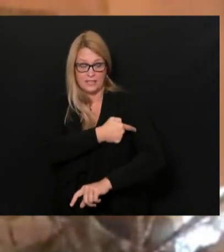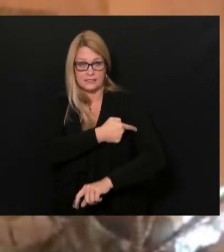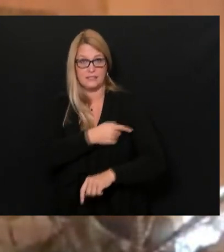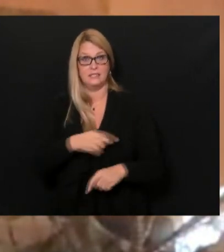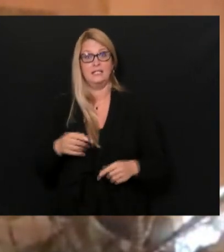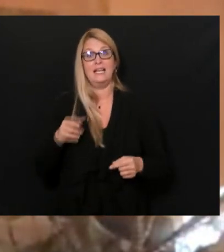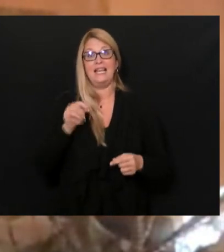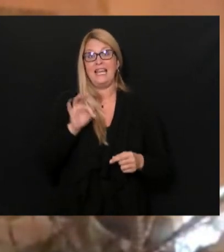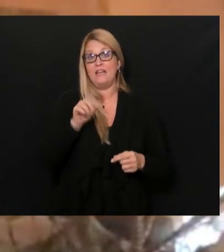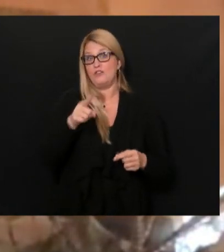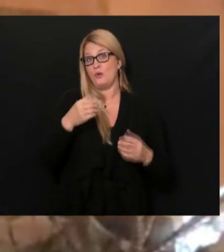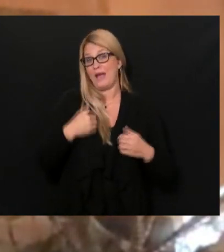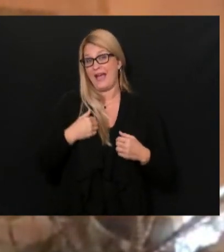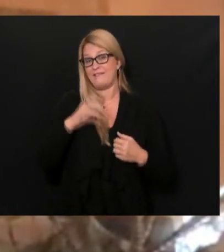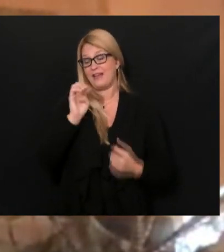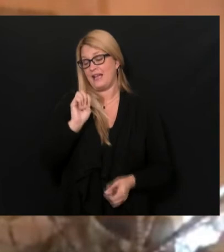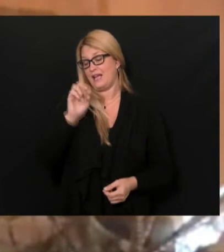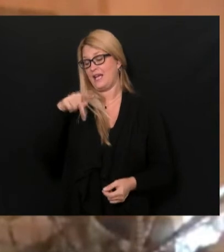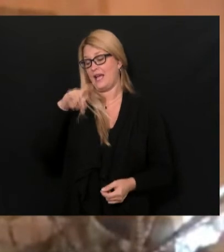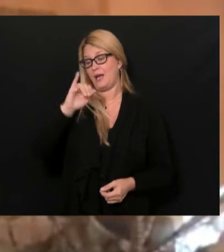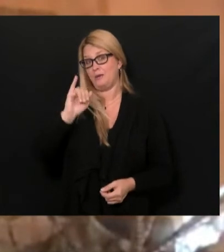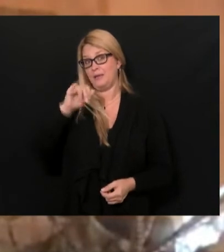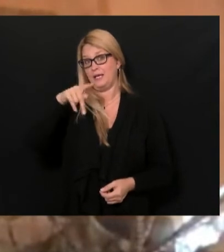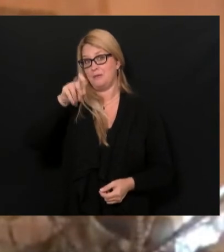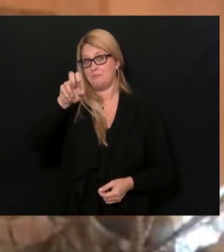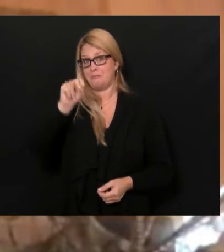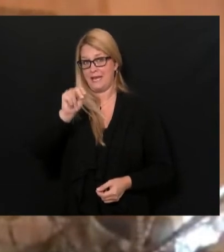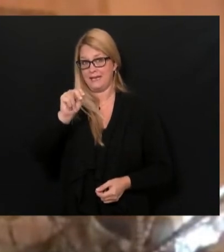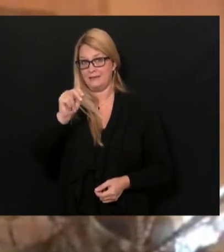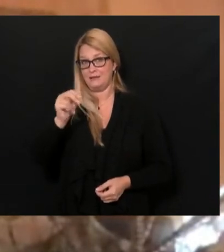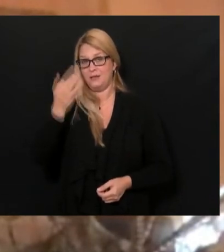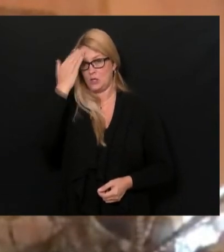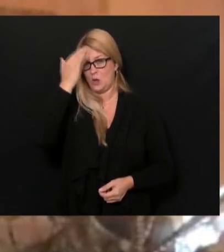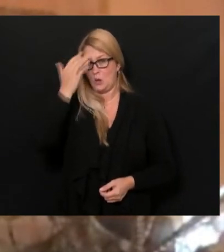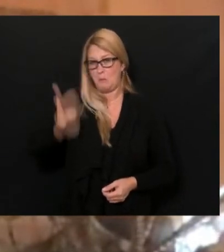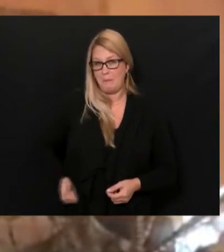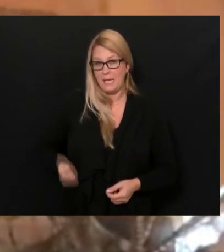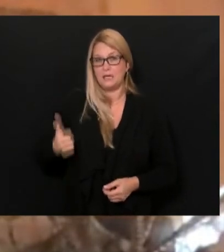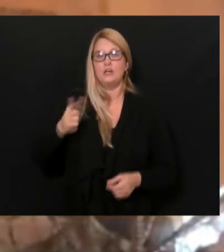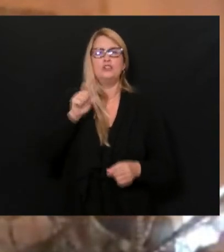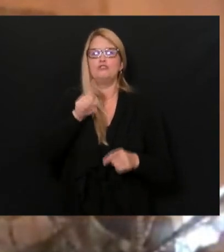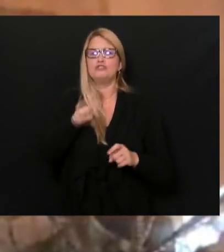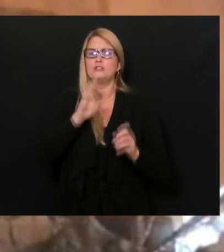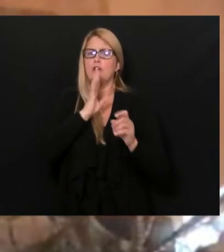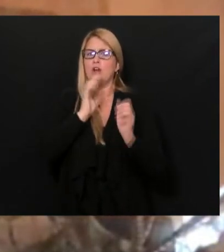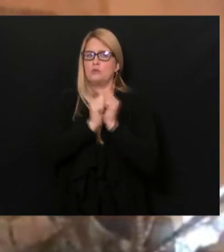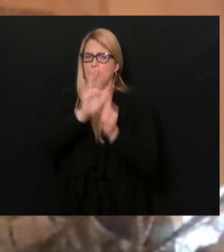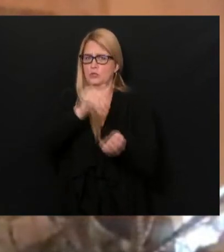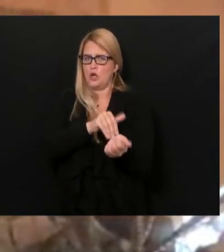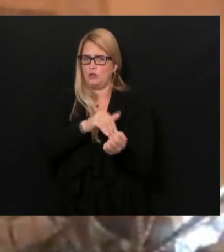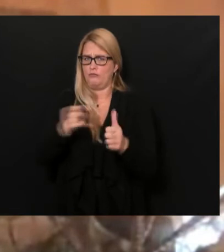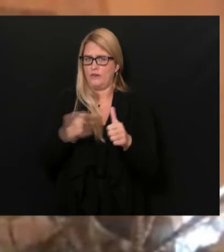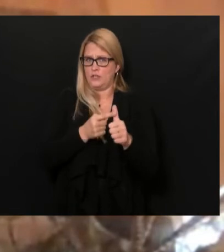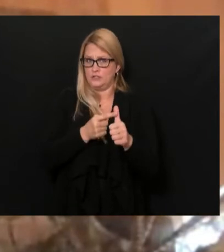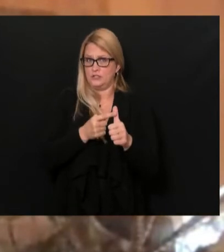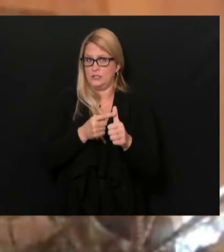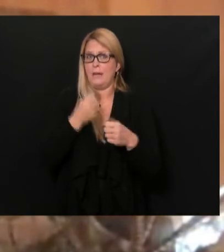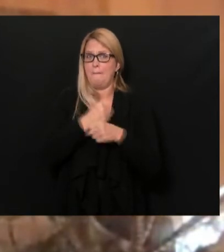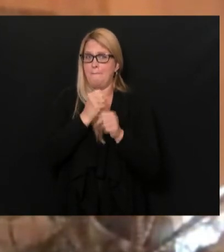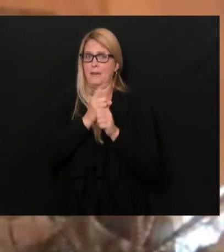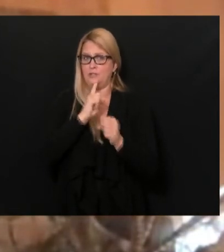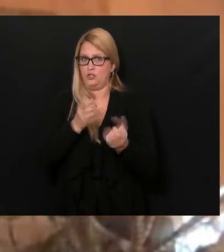an EpiPen, that is not an absolute reason not to get the vaccine, but you should talk to your doctor, and you should make sure that you're observed for